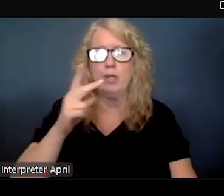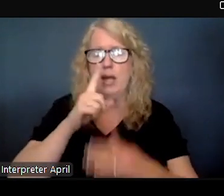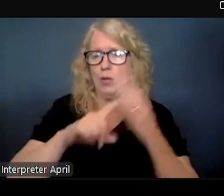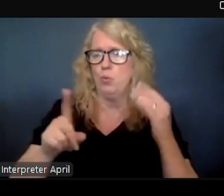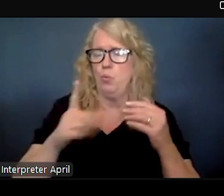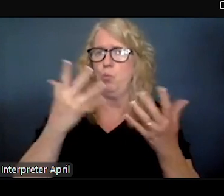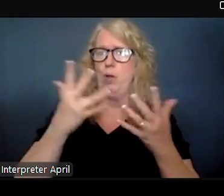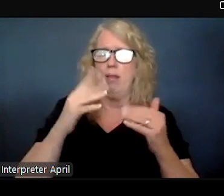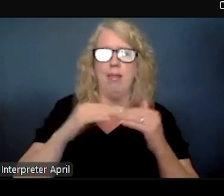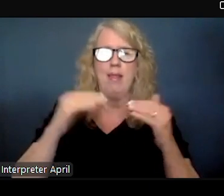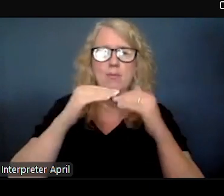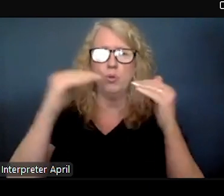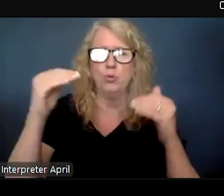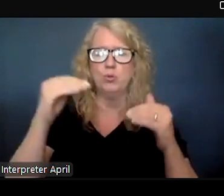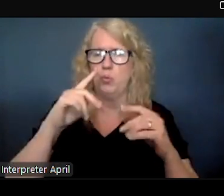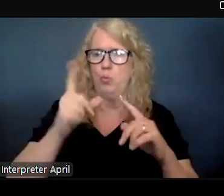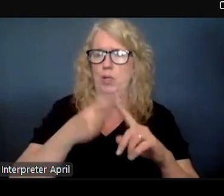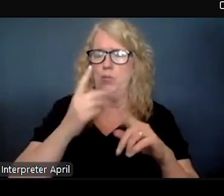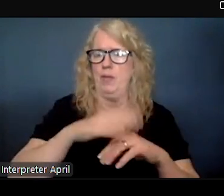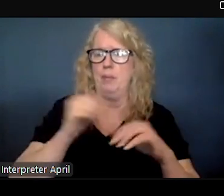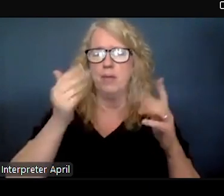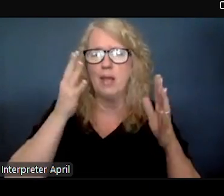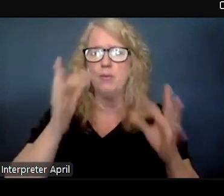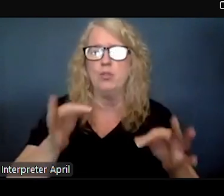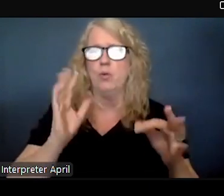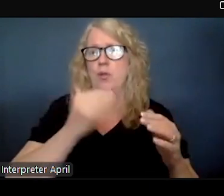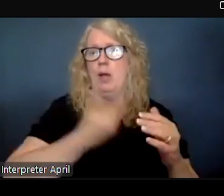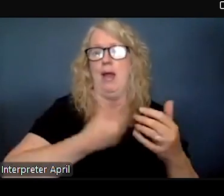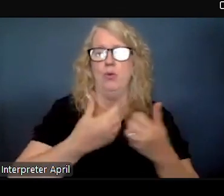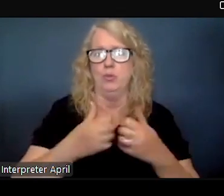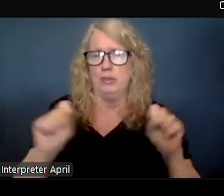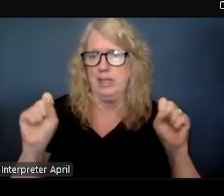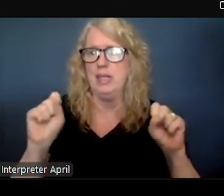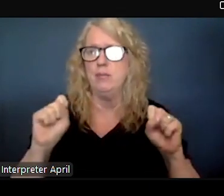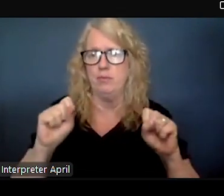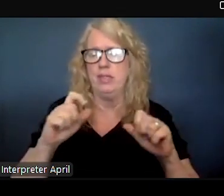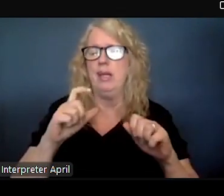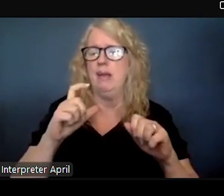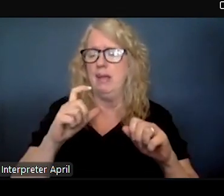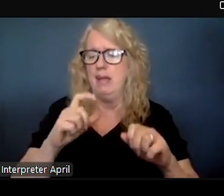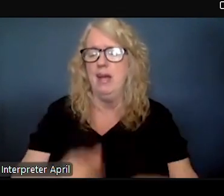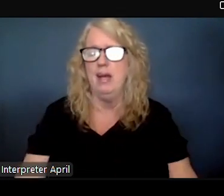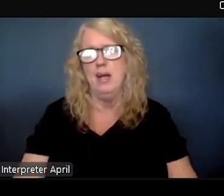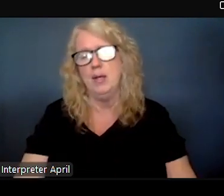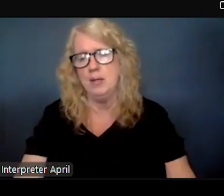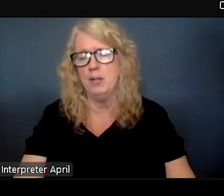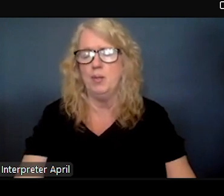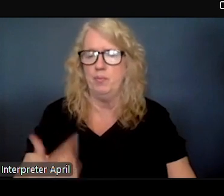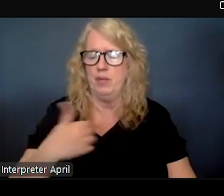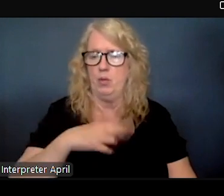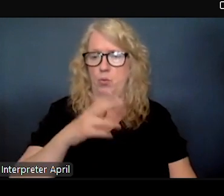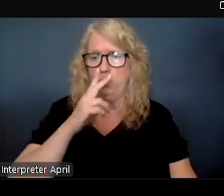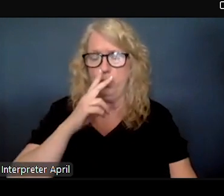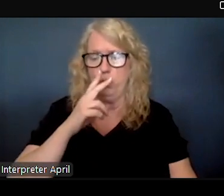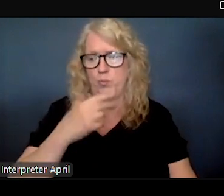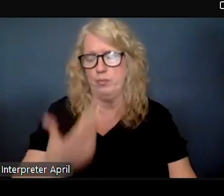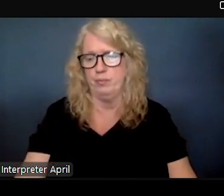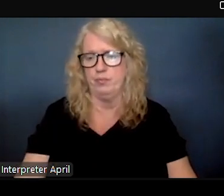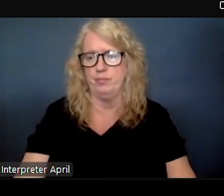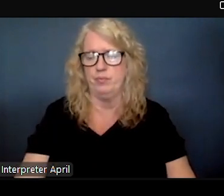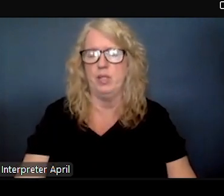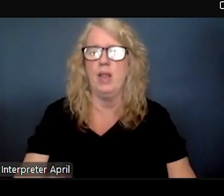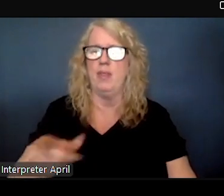at levels, which determines our safety in particular, looking at